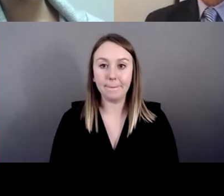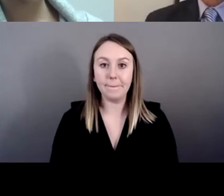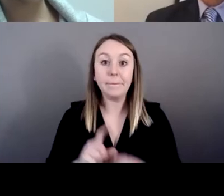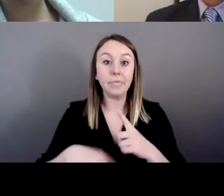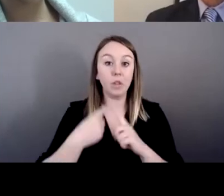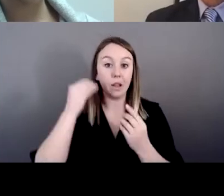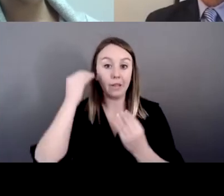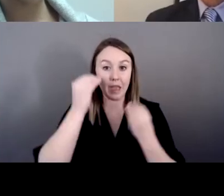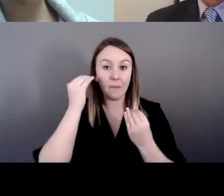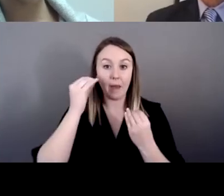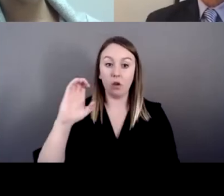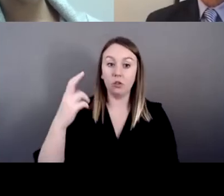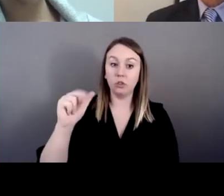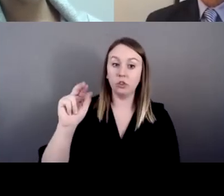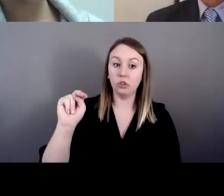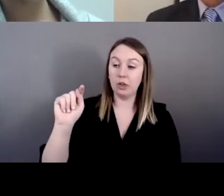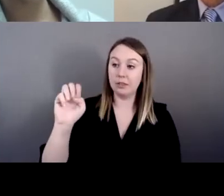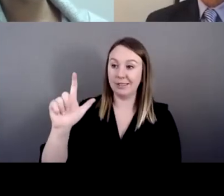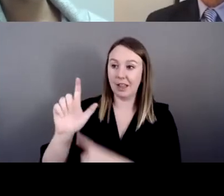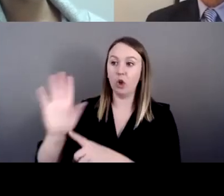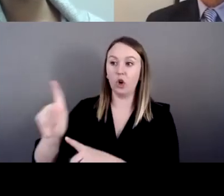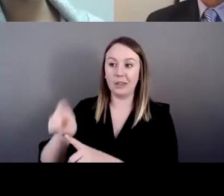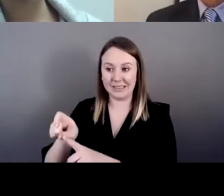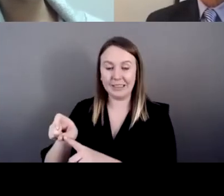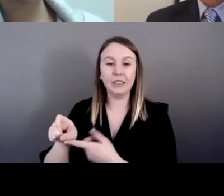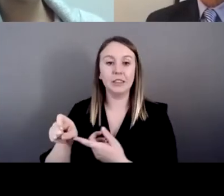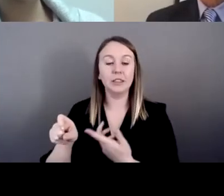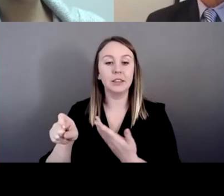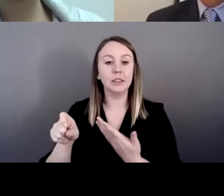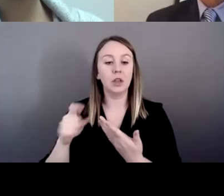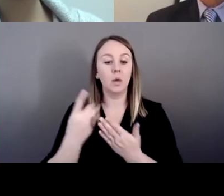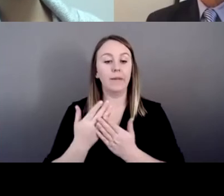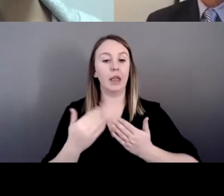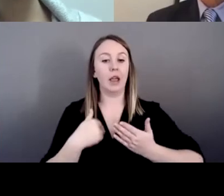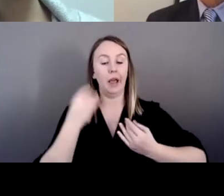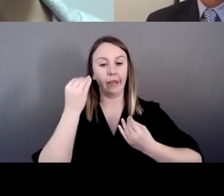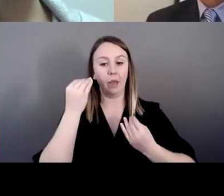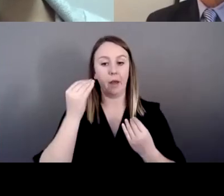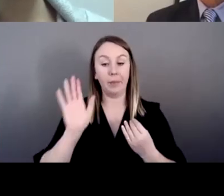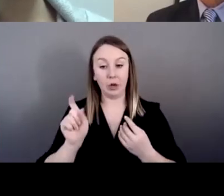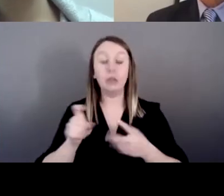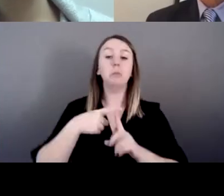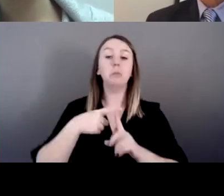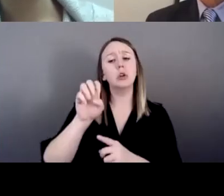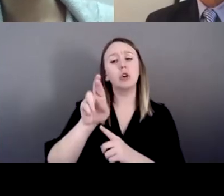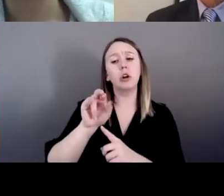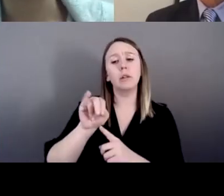Chantel's needs, one of the things that I'm really, and Ernie, one of the things that